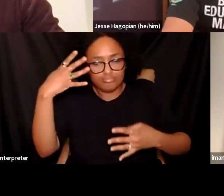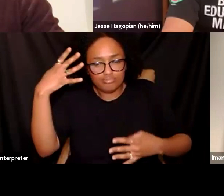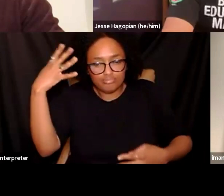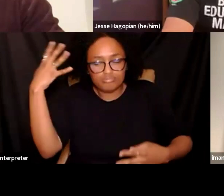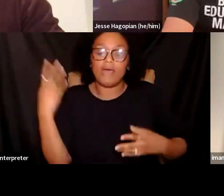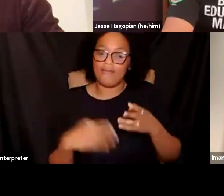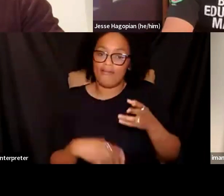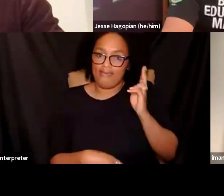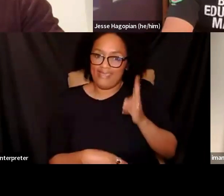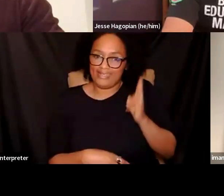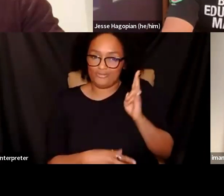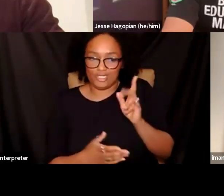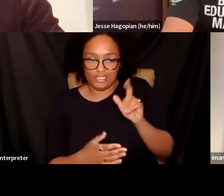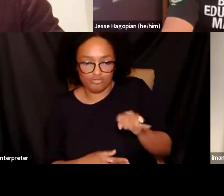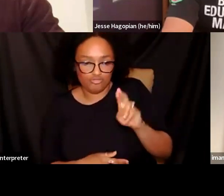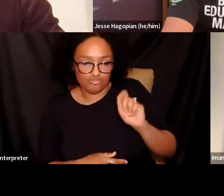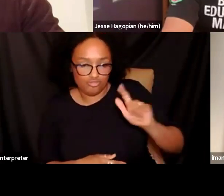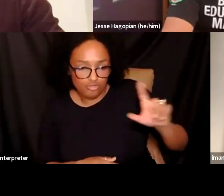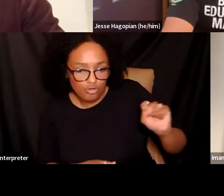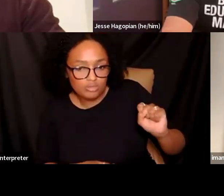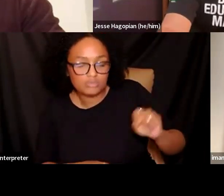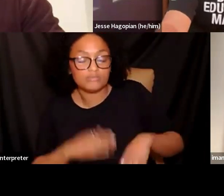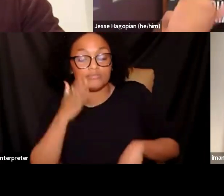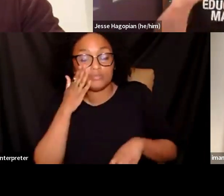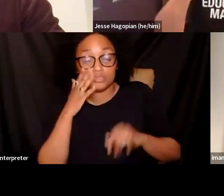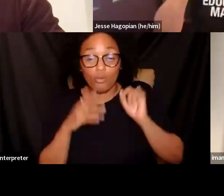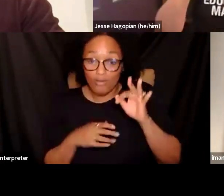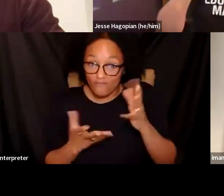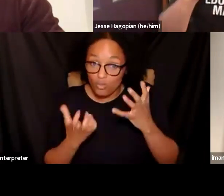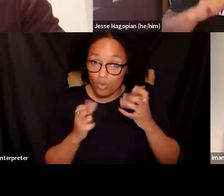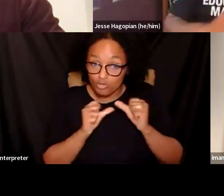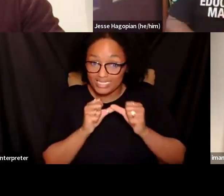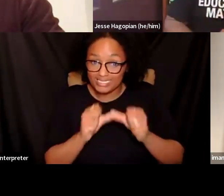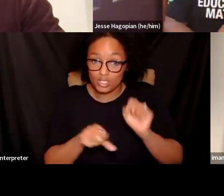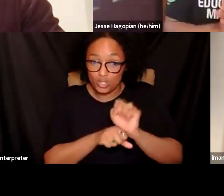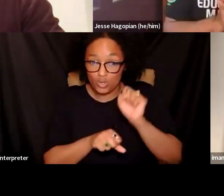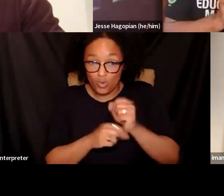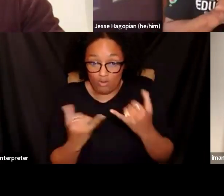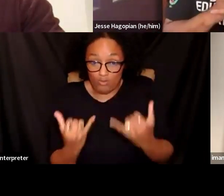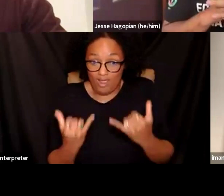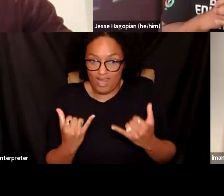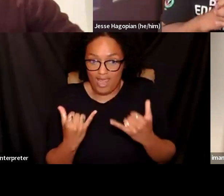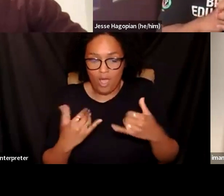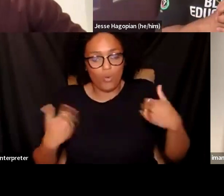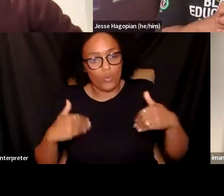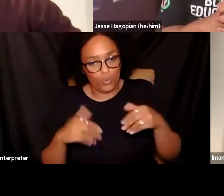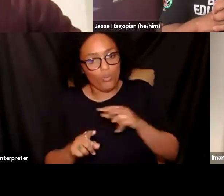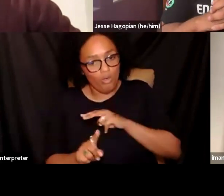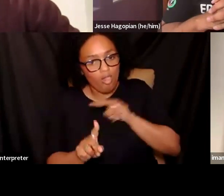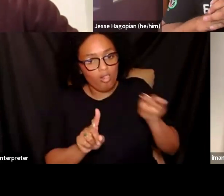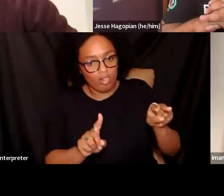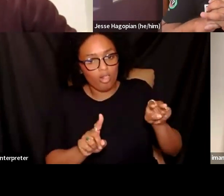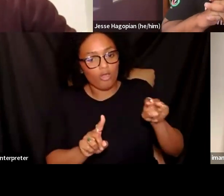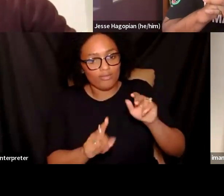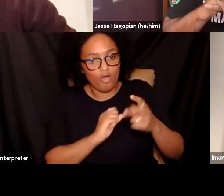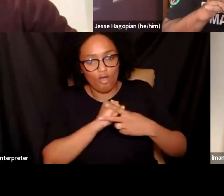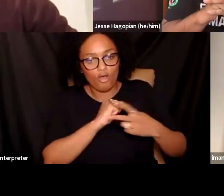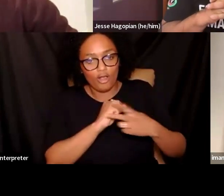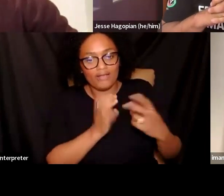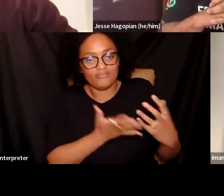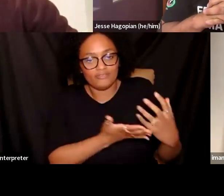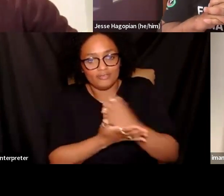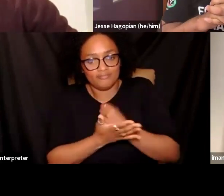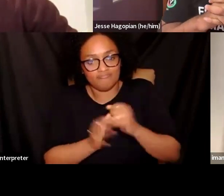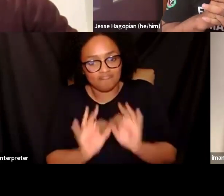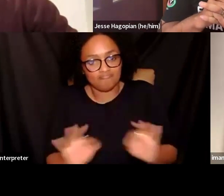trying to figure out how to do something meaningful in the present moment, because boy, is it inspirational. Yes, it's